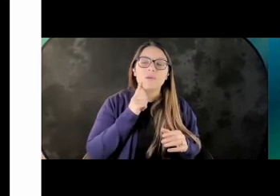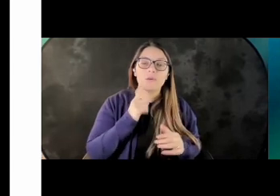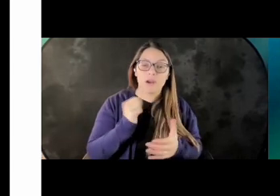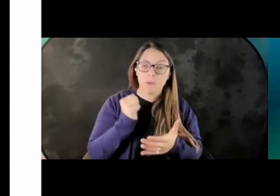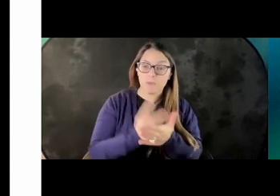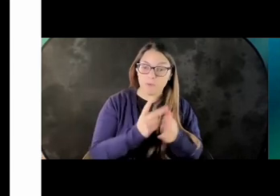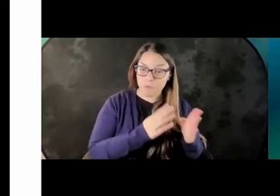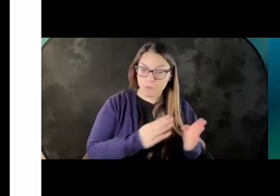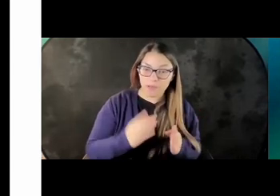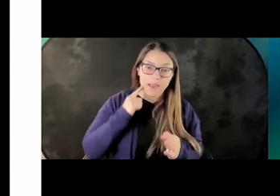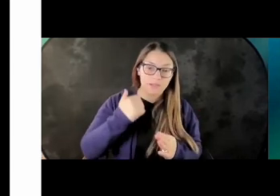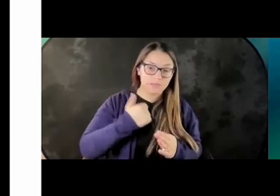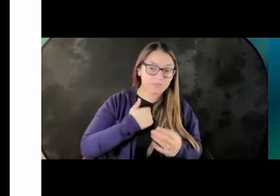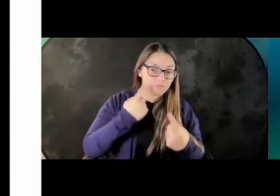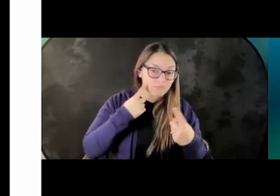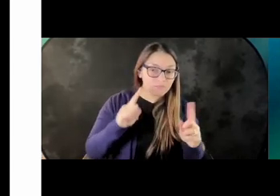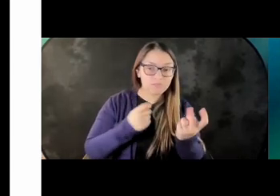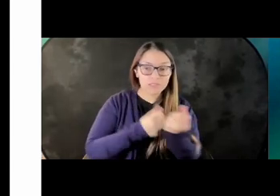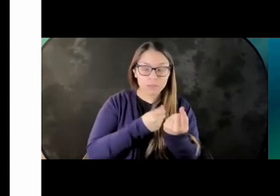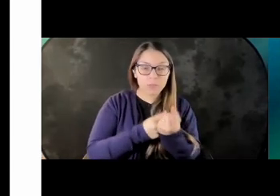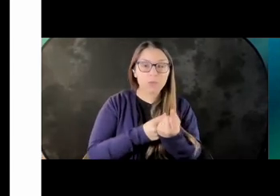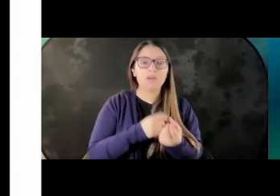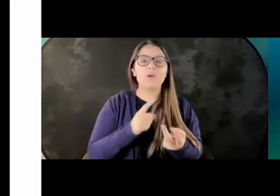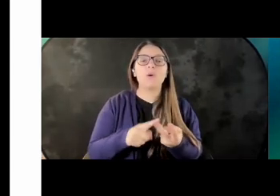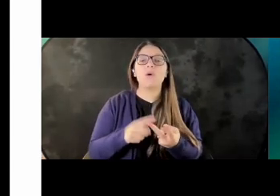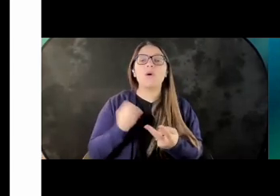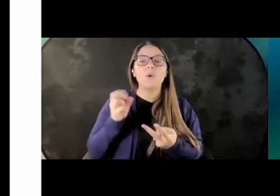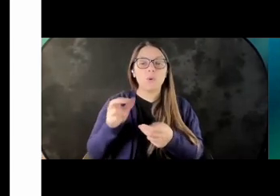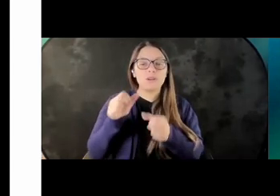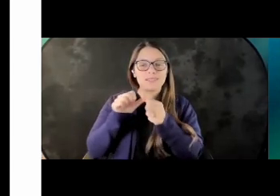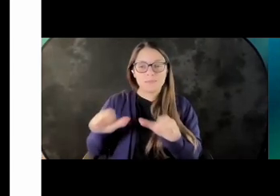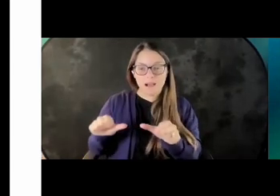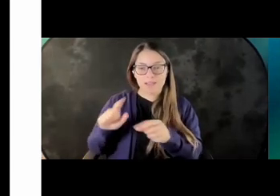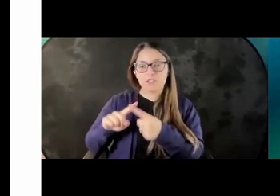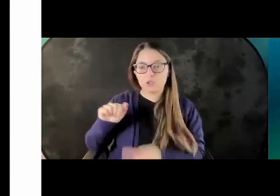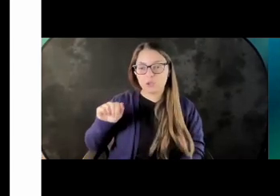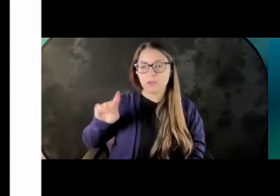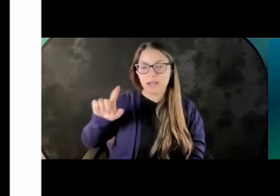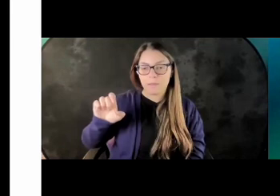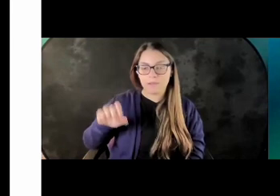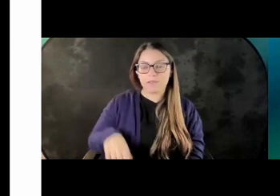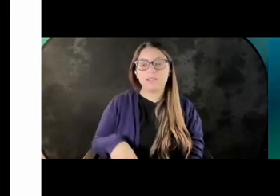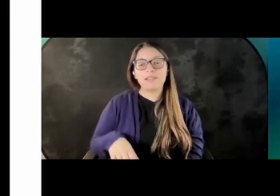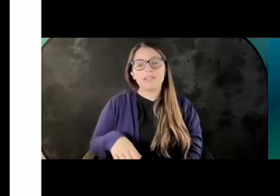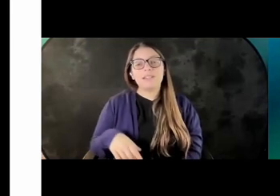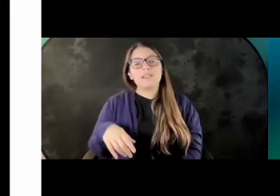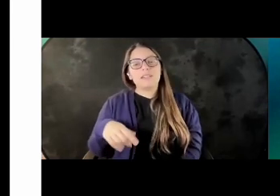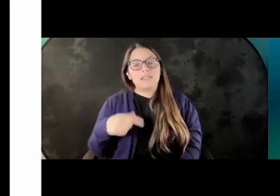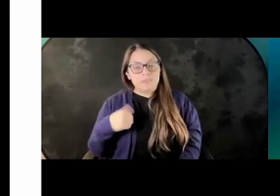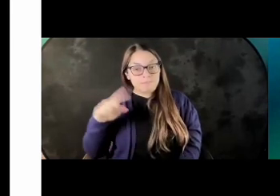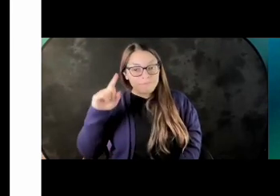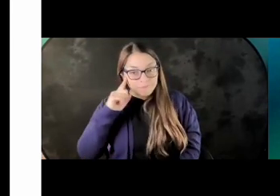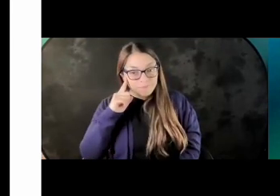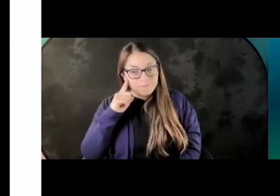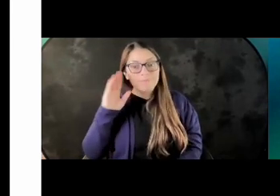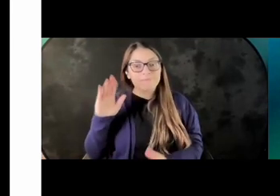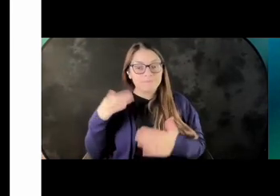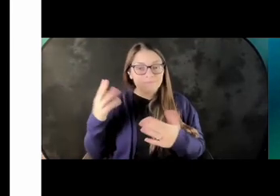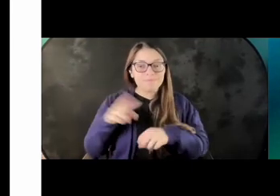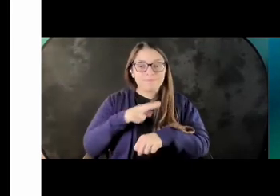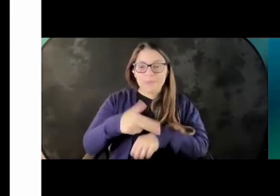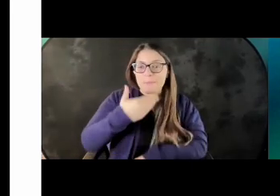the funds into the ABLE account. And naturally, I think the best option out of all of those is the latter, the ABLE